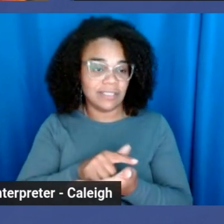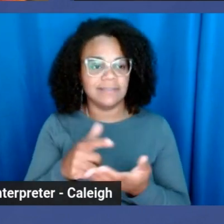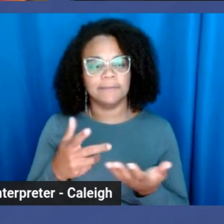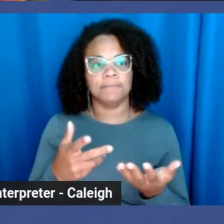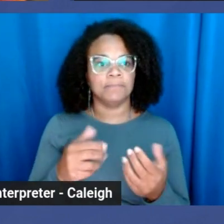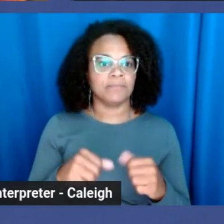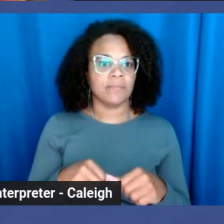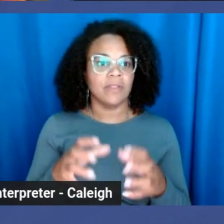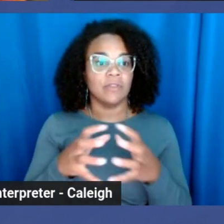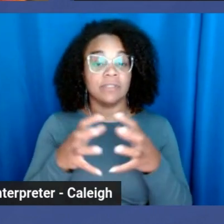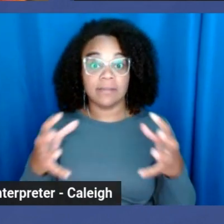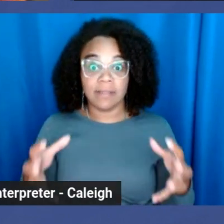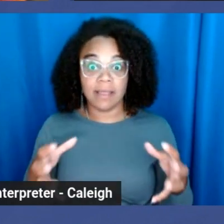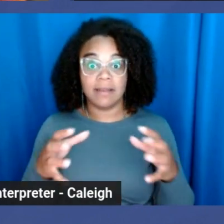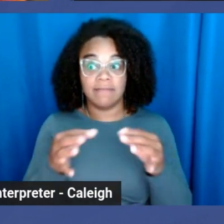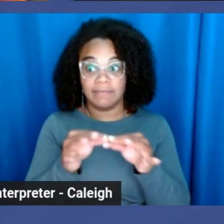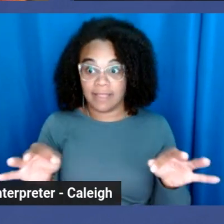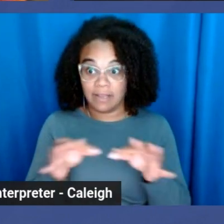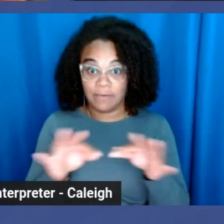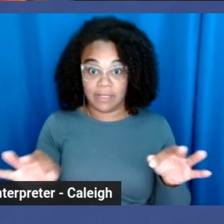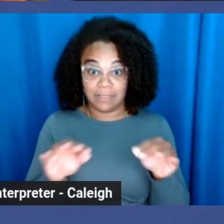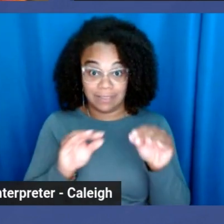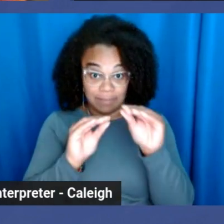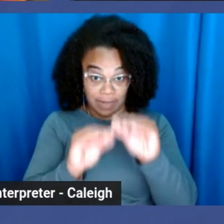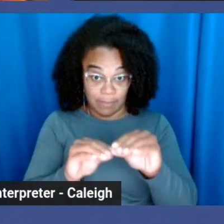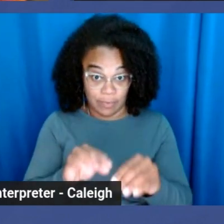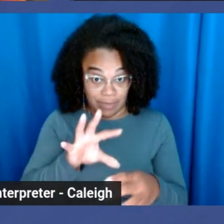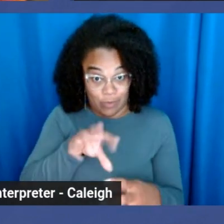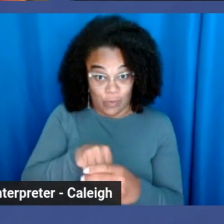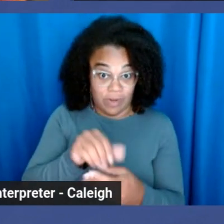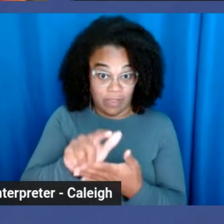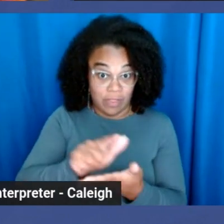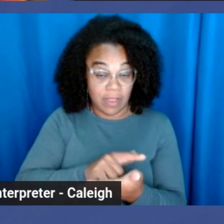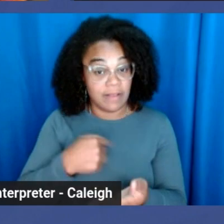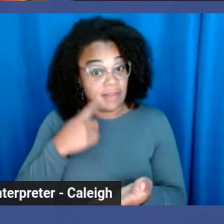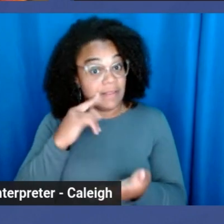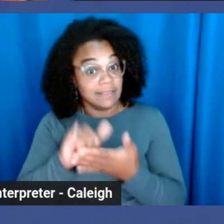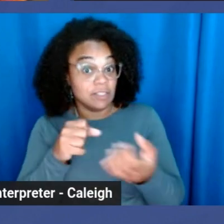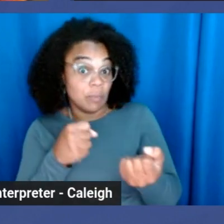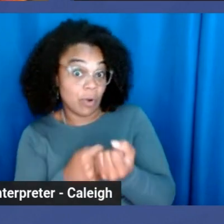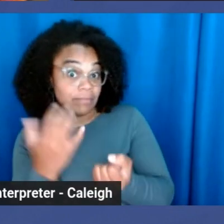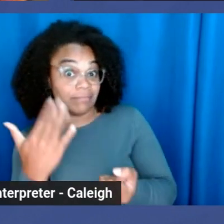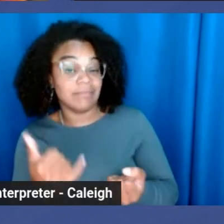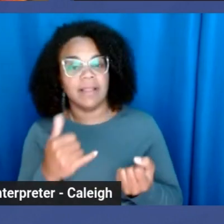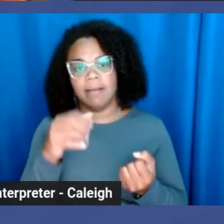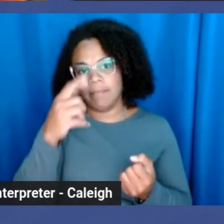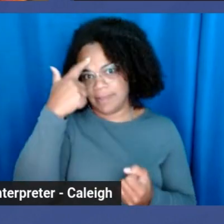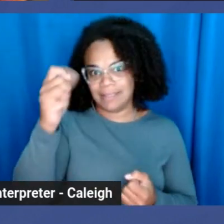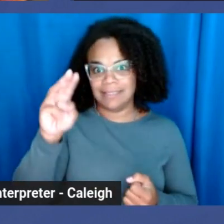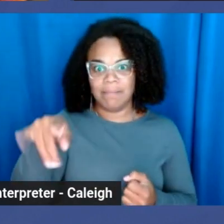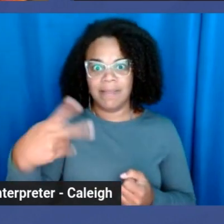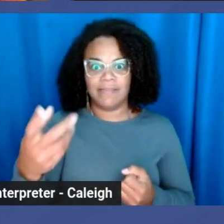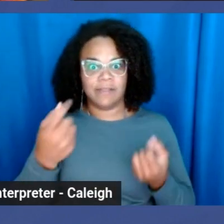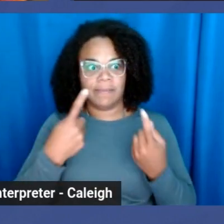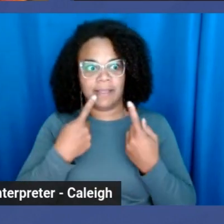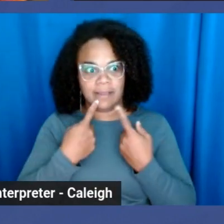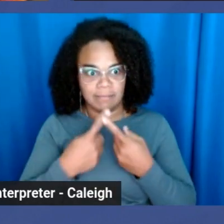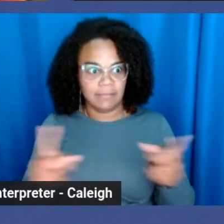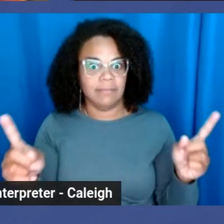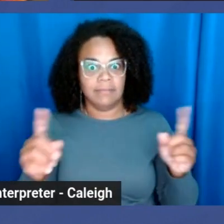of subjective language being put in, and I think it's supported because these myths are being yelled almost at an alarmist rate. So